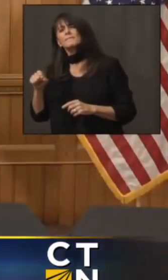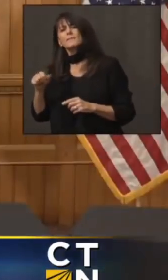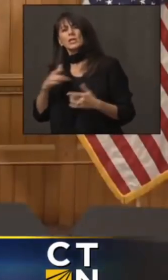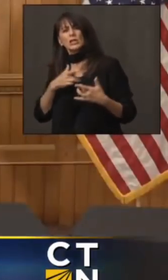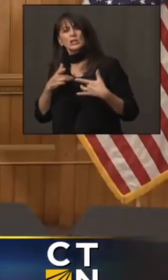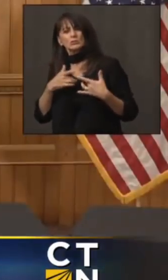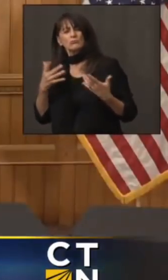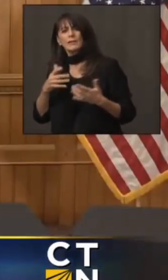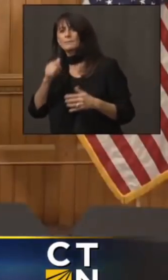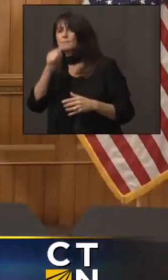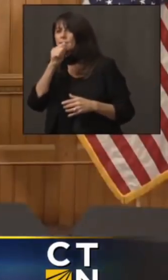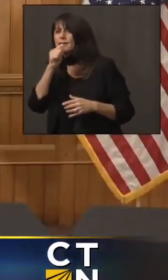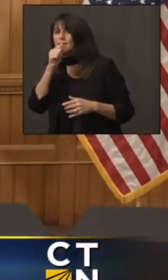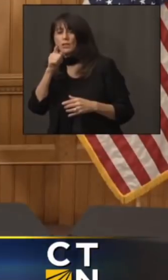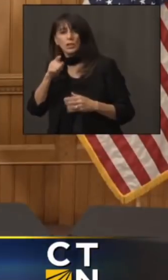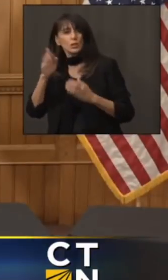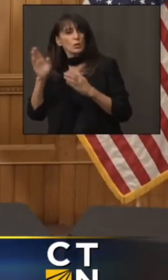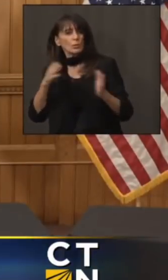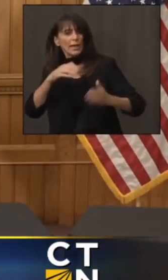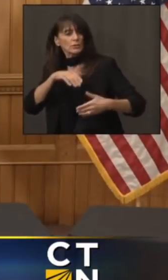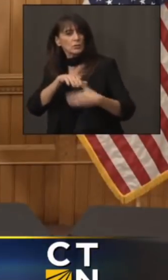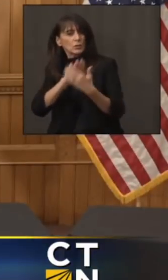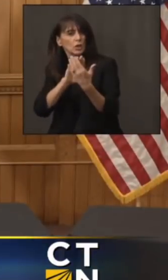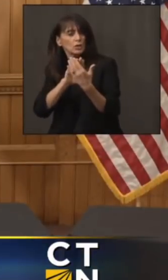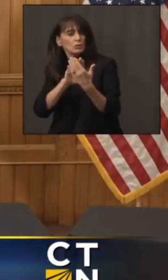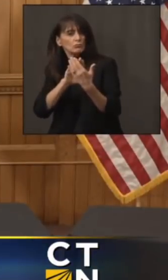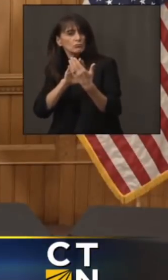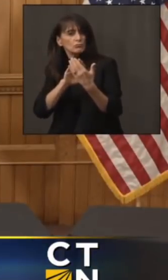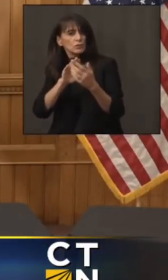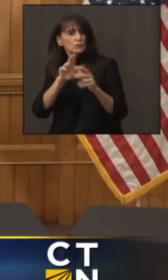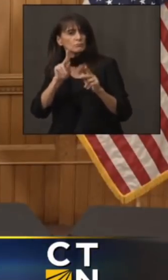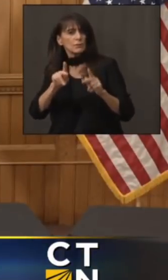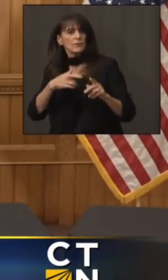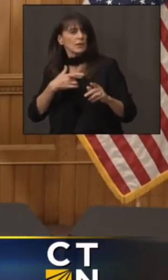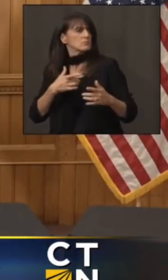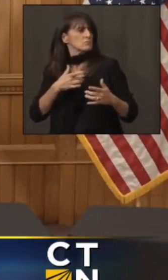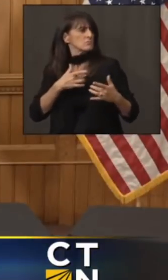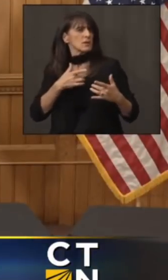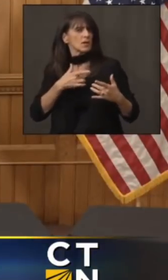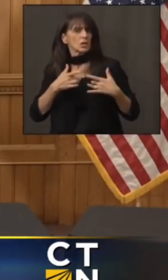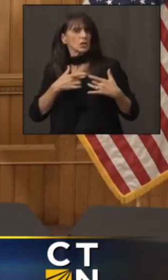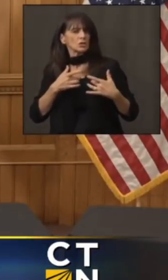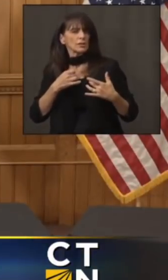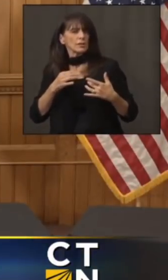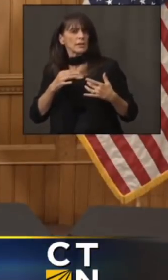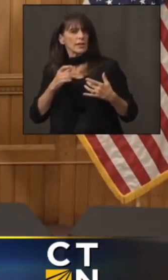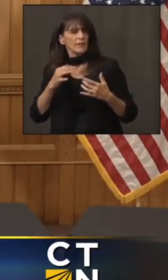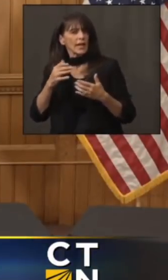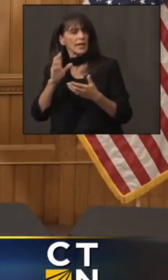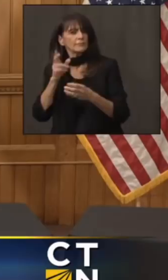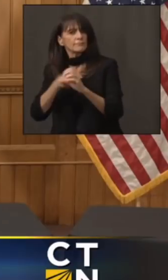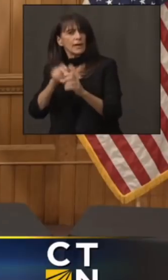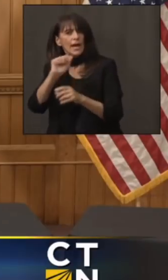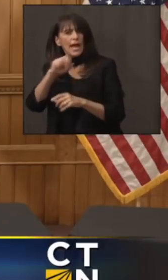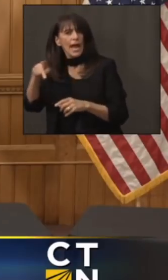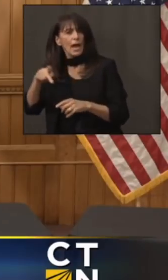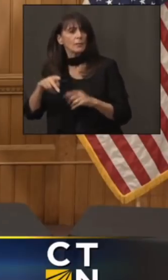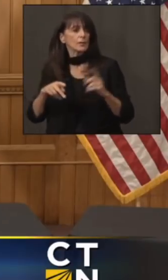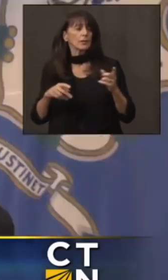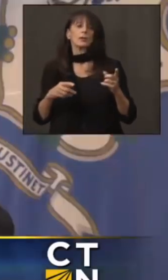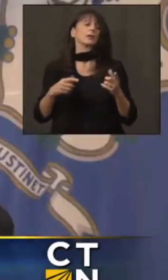privacy. Do you have any plan to address people's sort of concern that they're giving up their privacy by opting in? Well, I can start. I